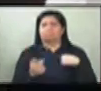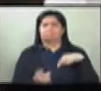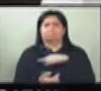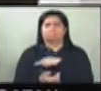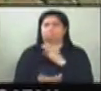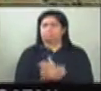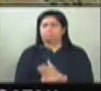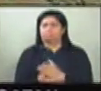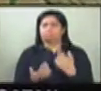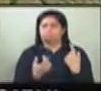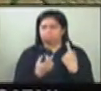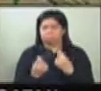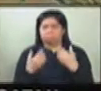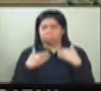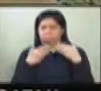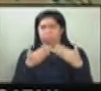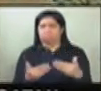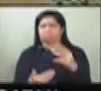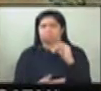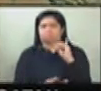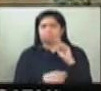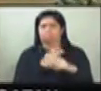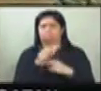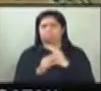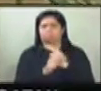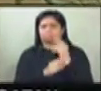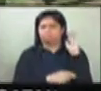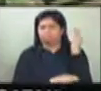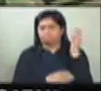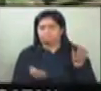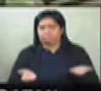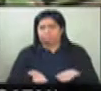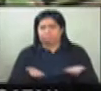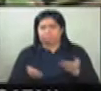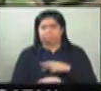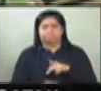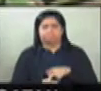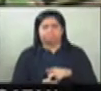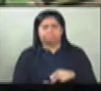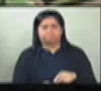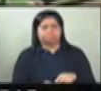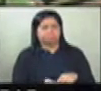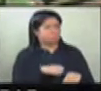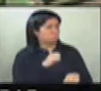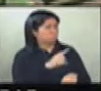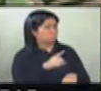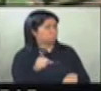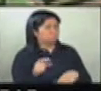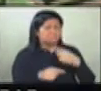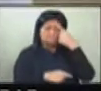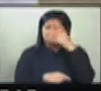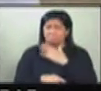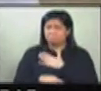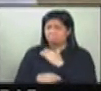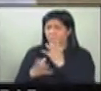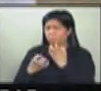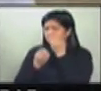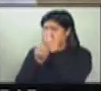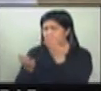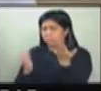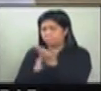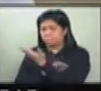from doing the Miss Universe here. So ito then, sila ay puro... Talking lang, I would also like to